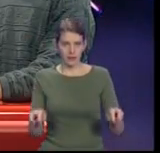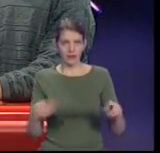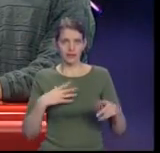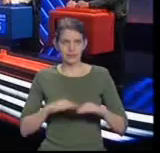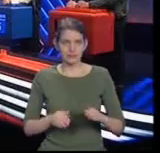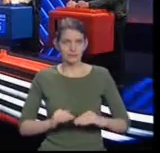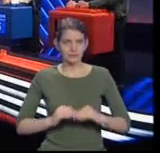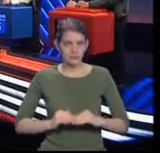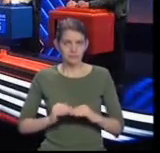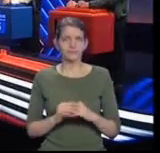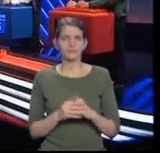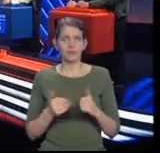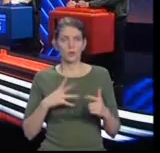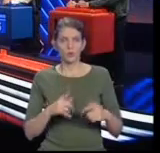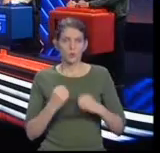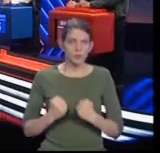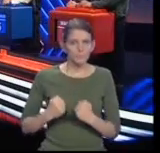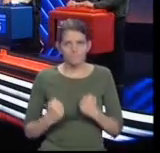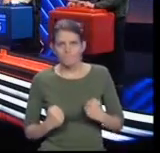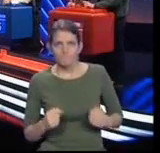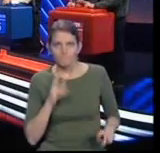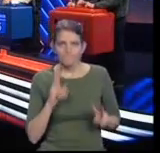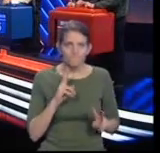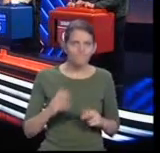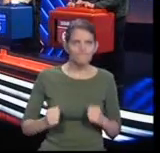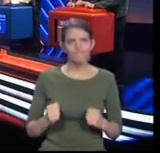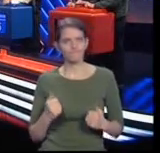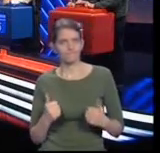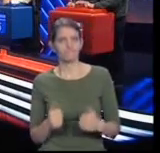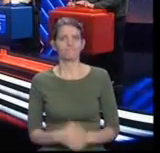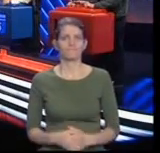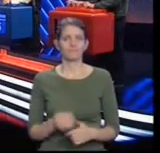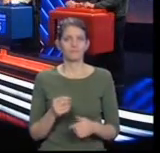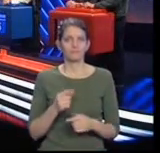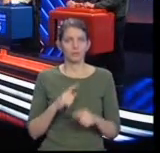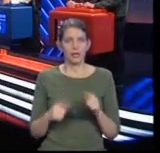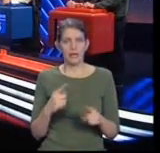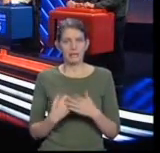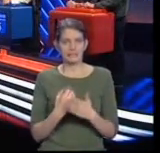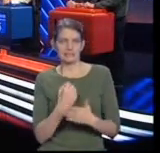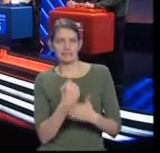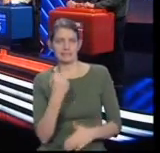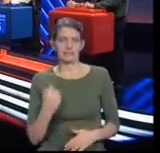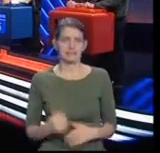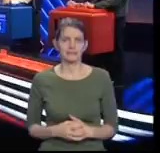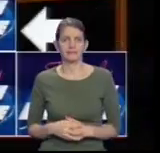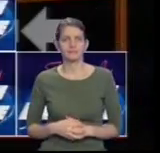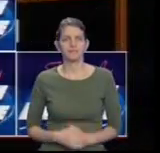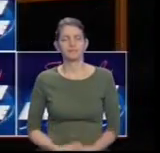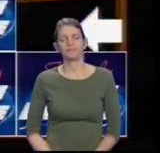You get another cut at the bonus, which is worth 30 now, Susan. Try and keep your answer under 100 words if possible. Bottom left, get rid